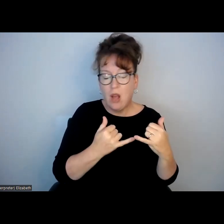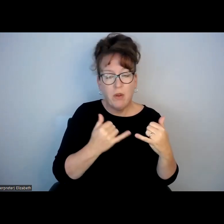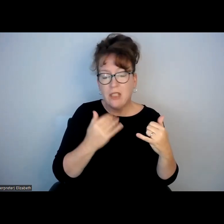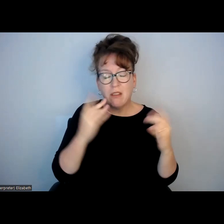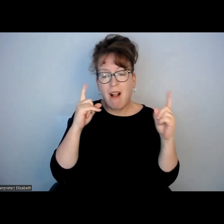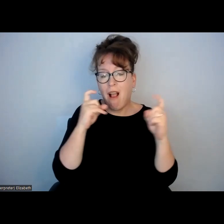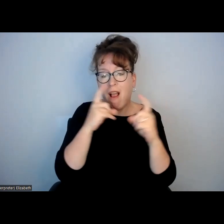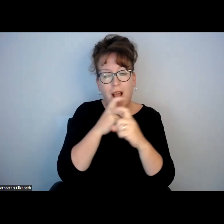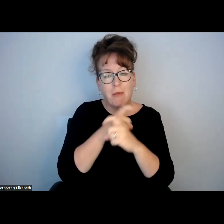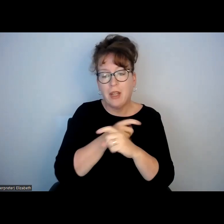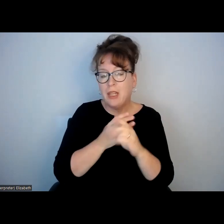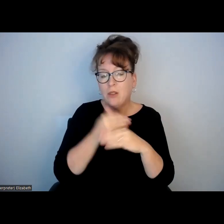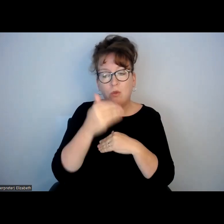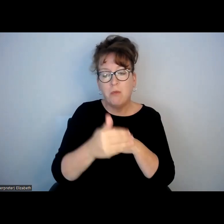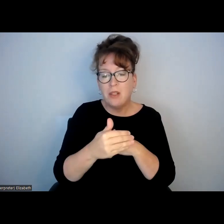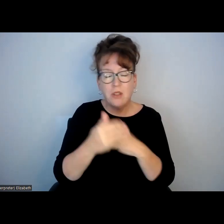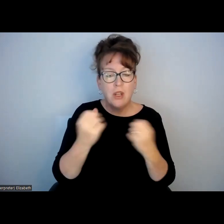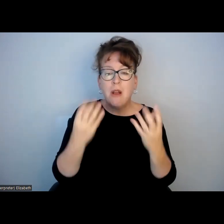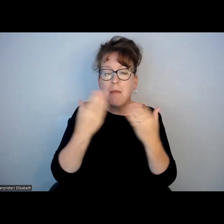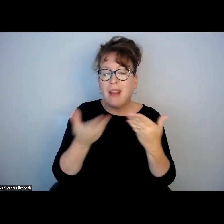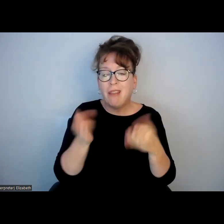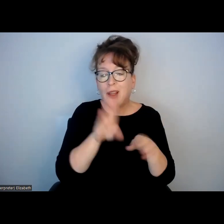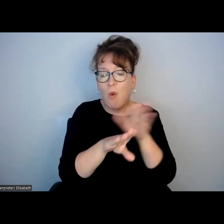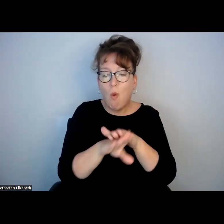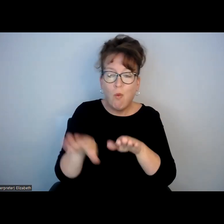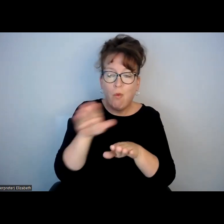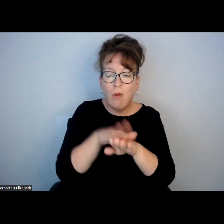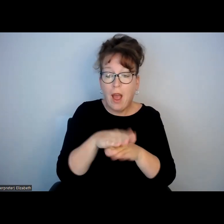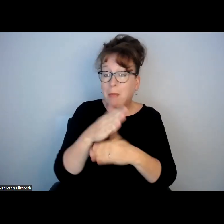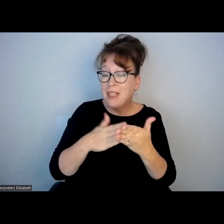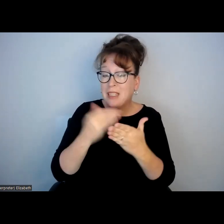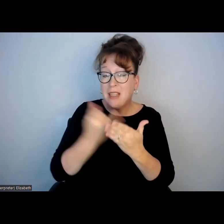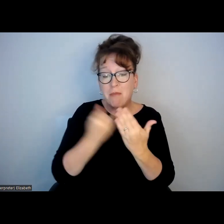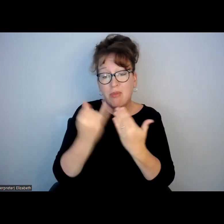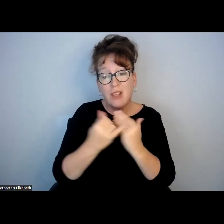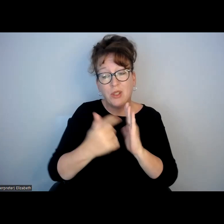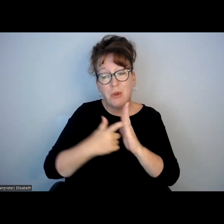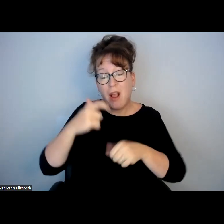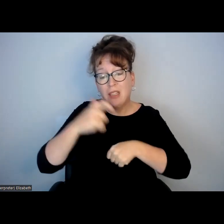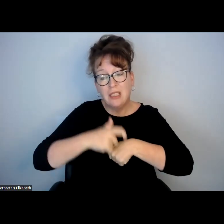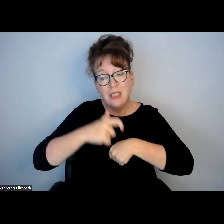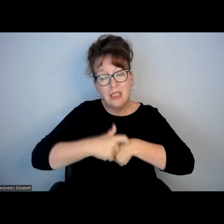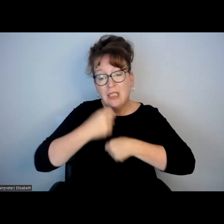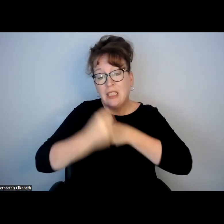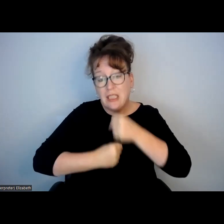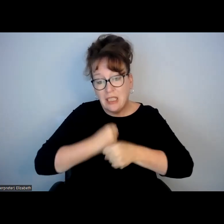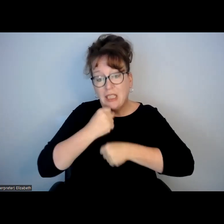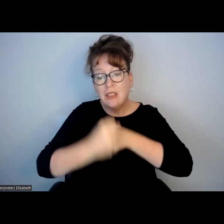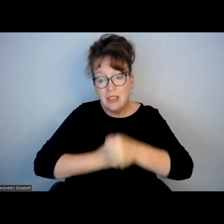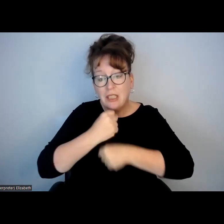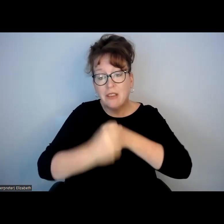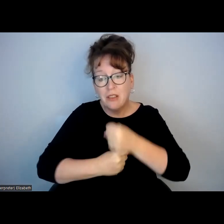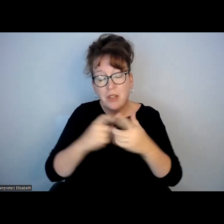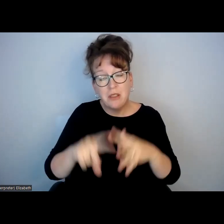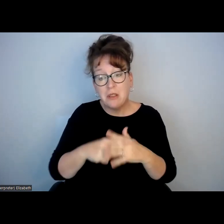of overlap between them, and that some of these projects just take years and years and years to deploy, and that we might